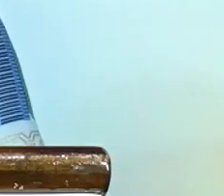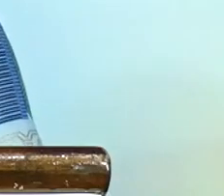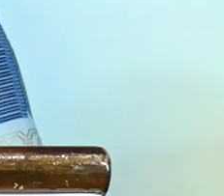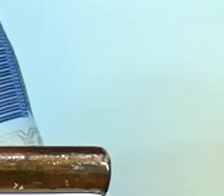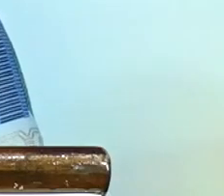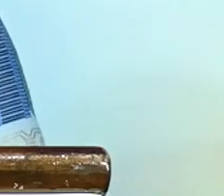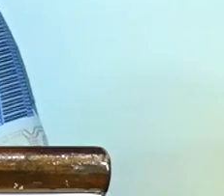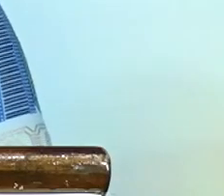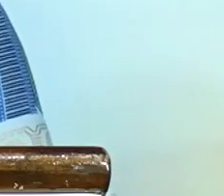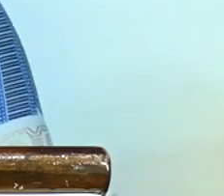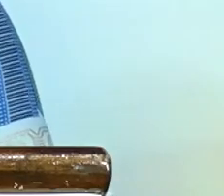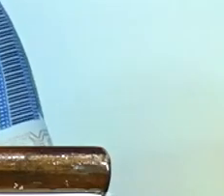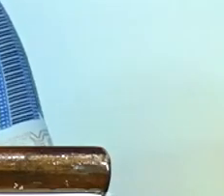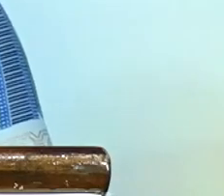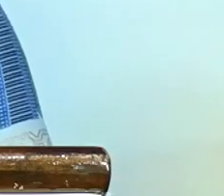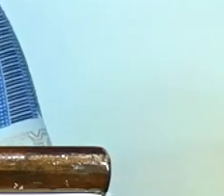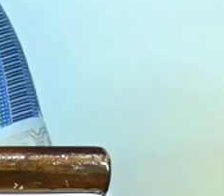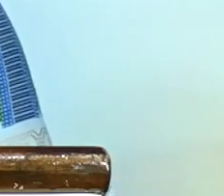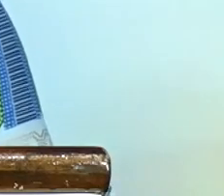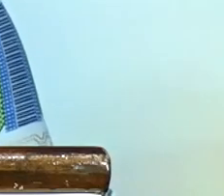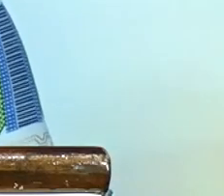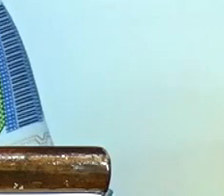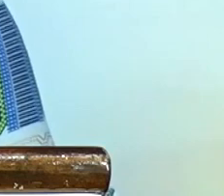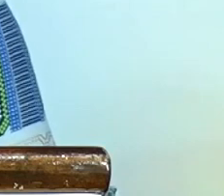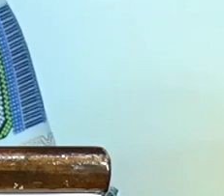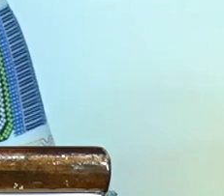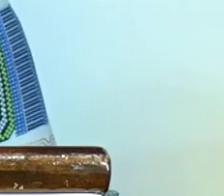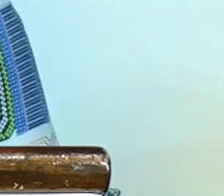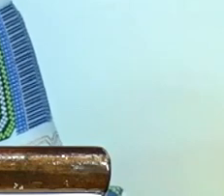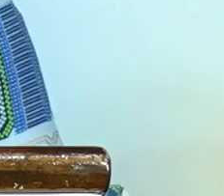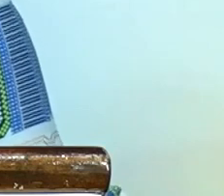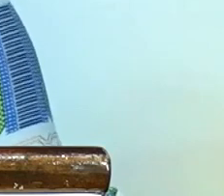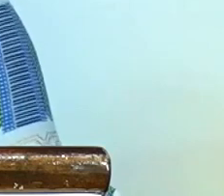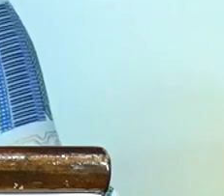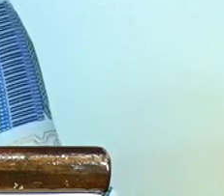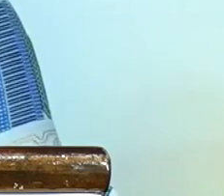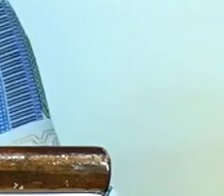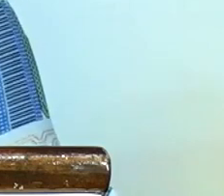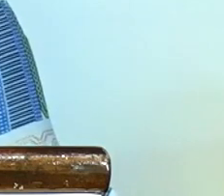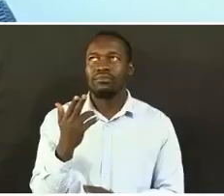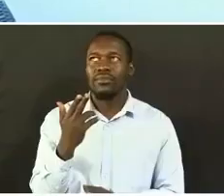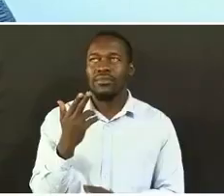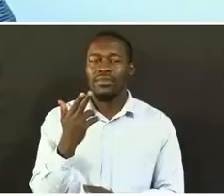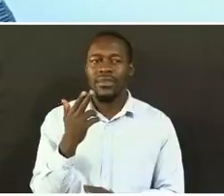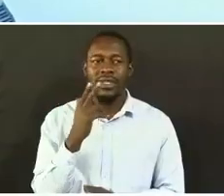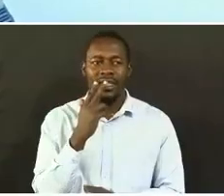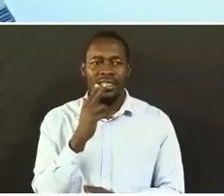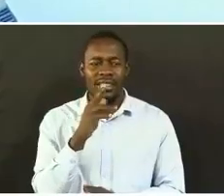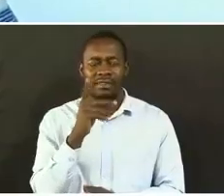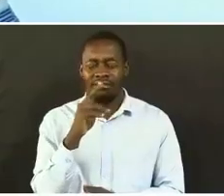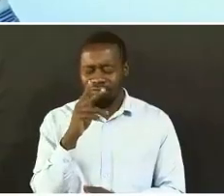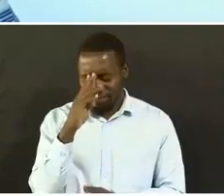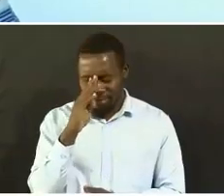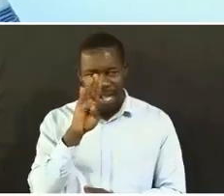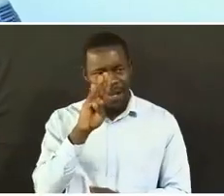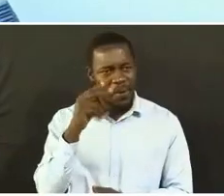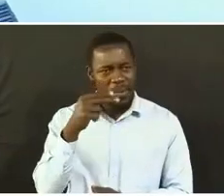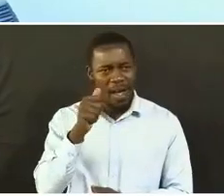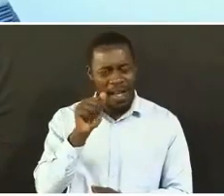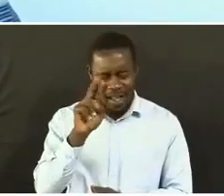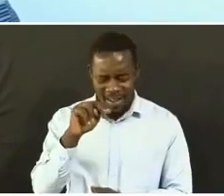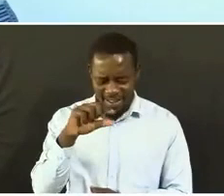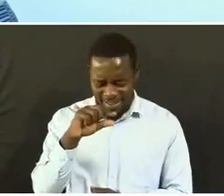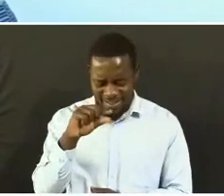escape reality. And secondly is that drugs have been moved. They are no longer being used for medical, for pharmaceutical reasons,